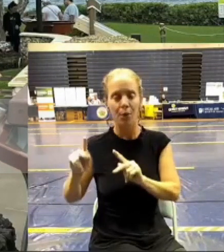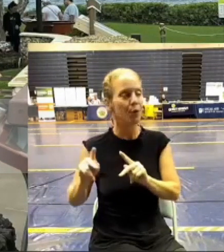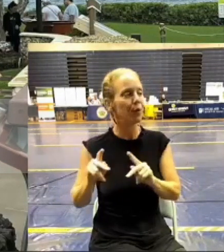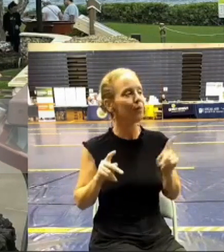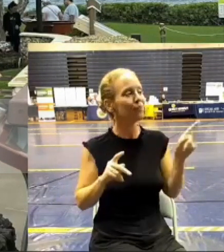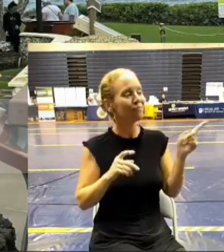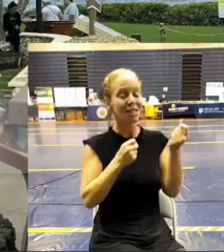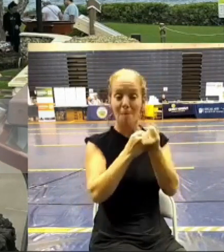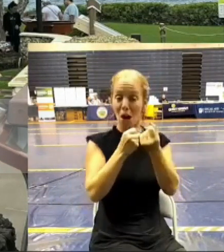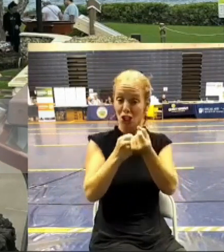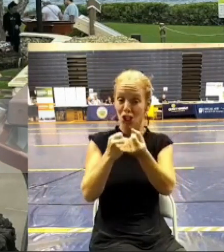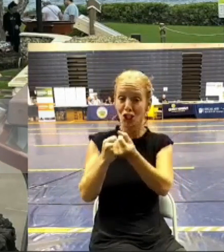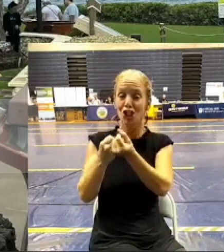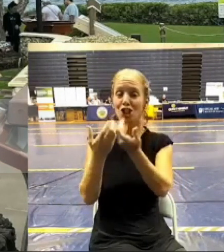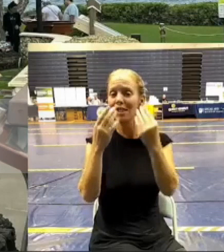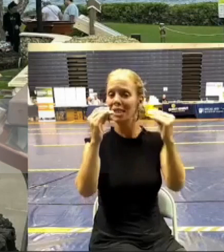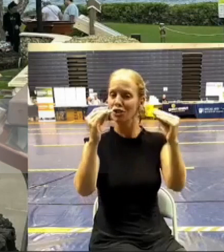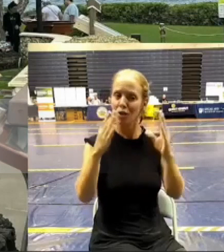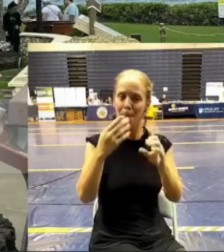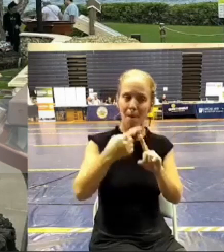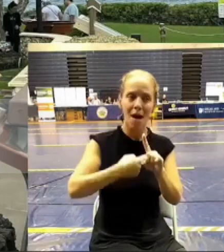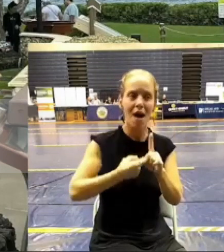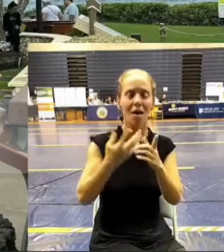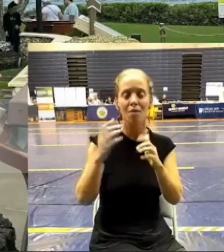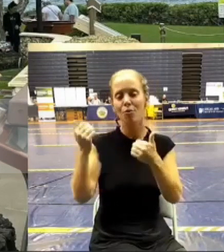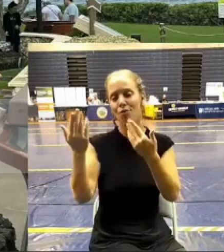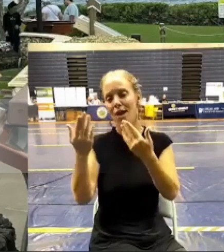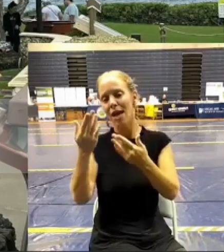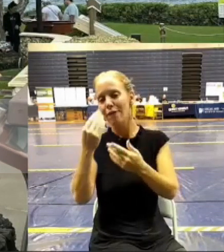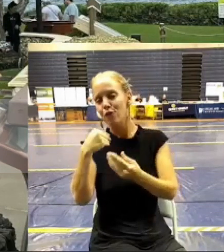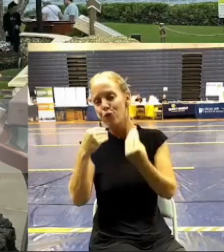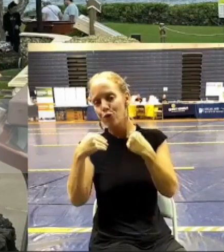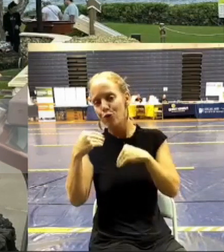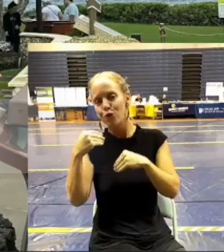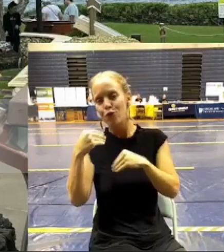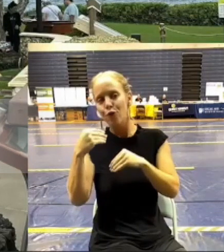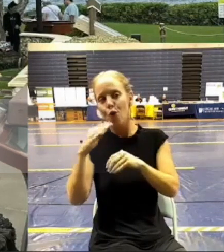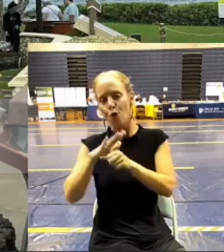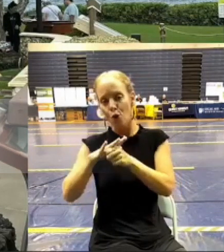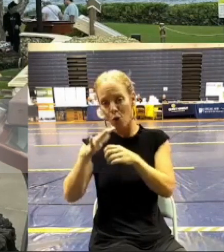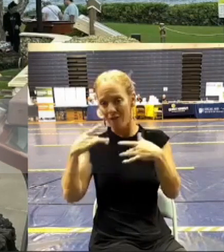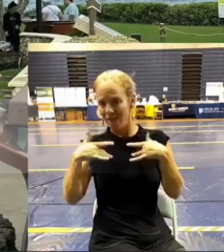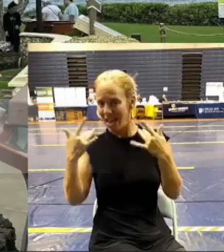month, fundraisers, and provides food to many local events.